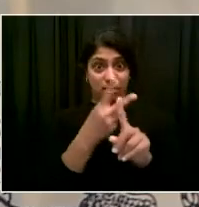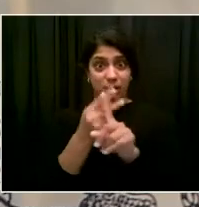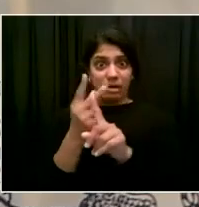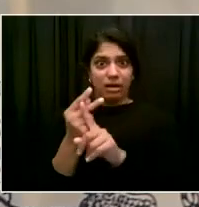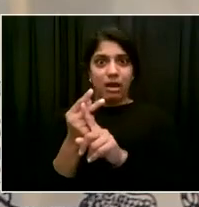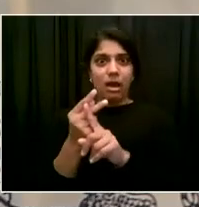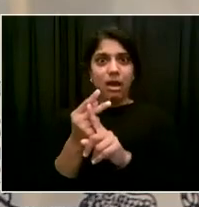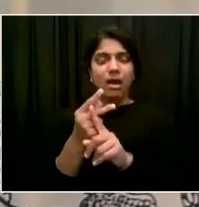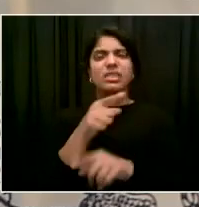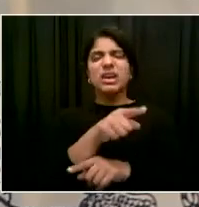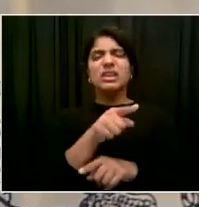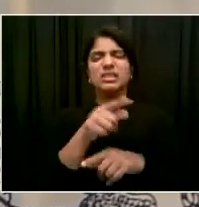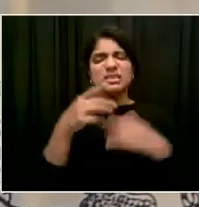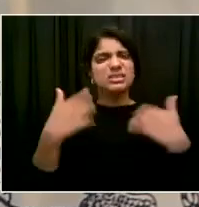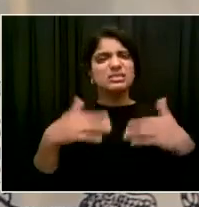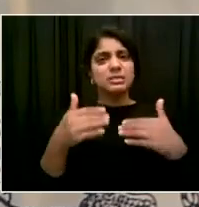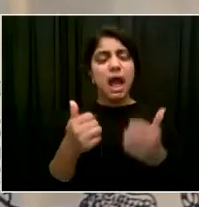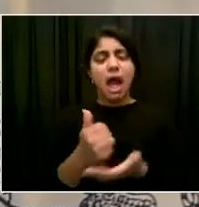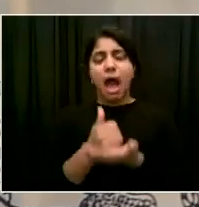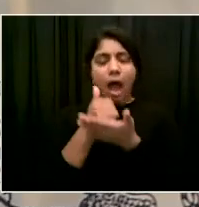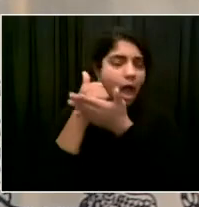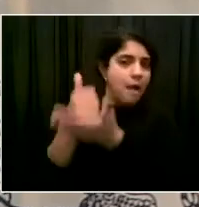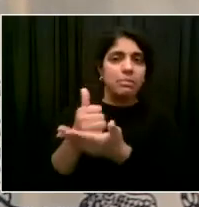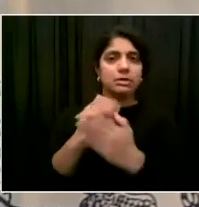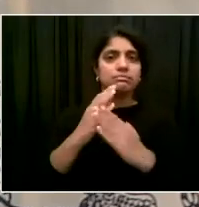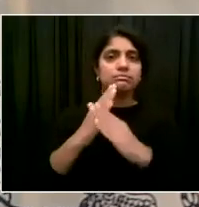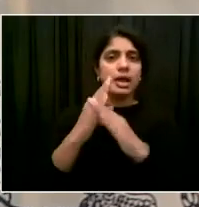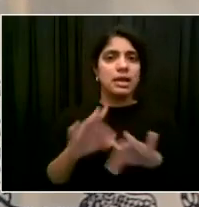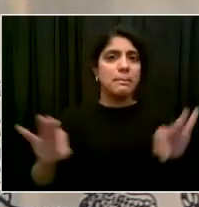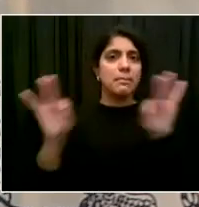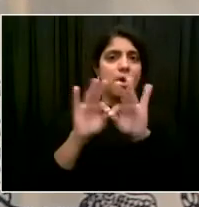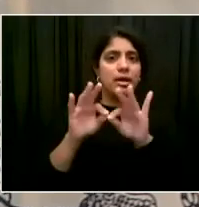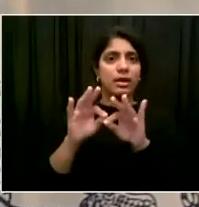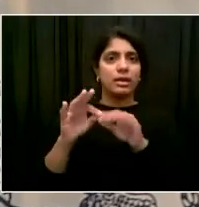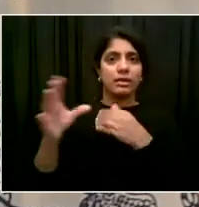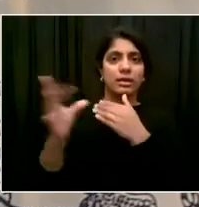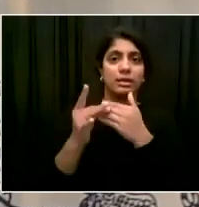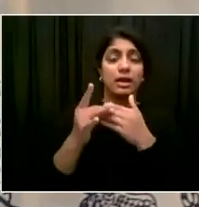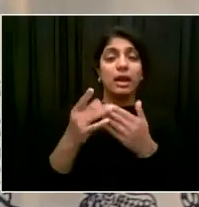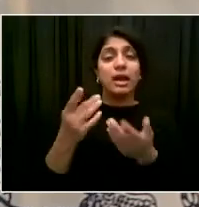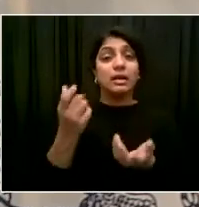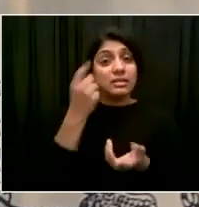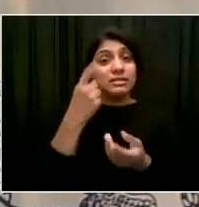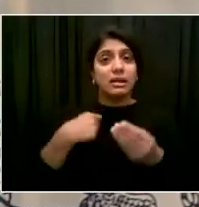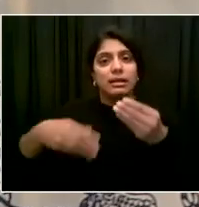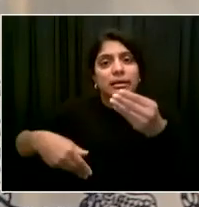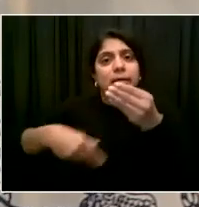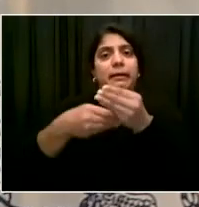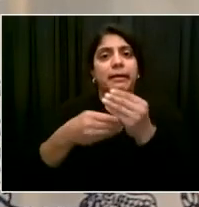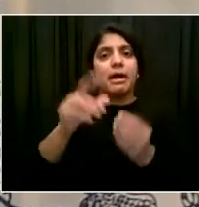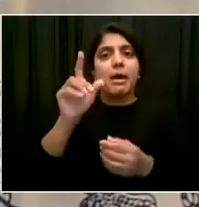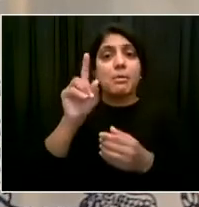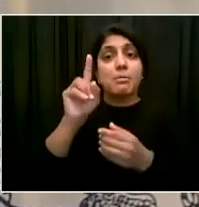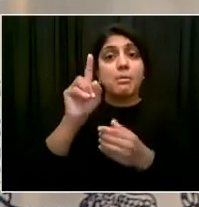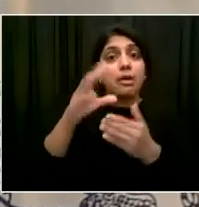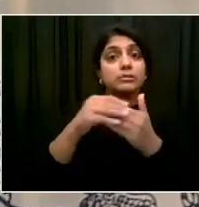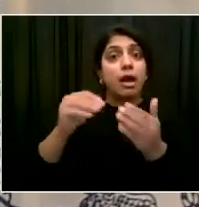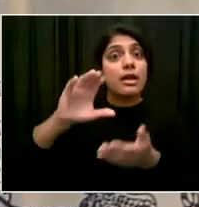your leadership, your strong voice, as we find the strategies that work to fight our way through the COVID era. Thank you very, very much.